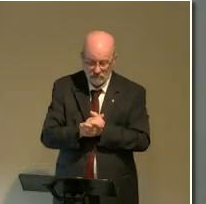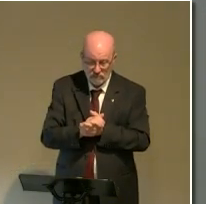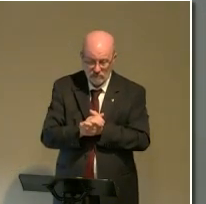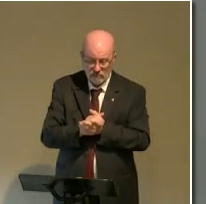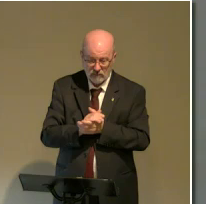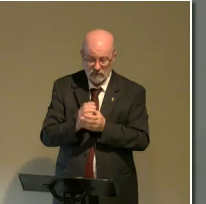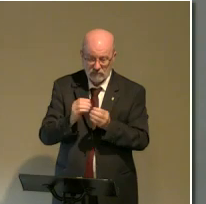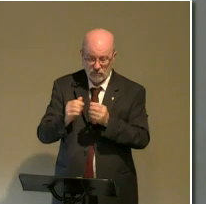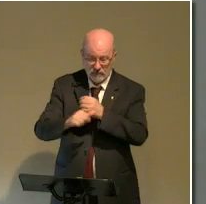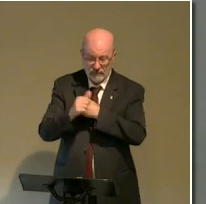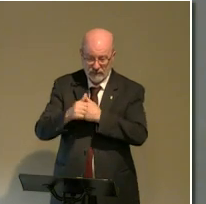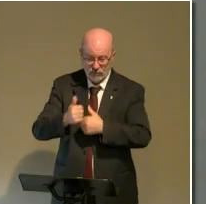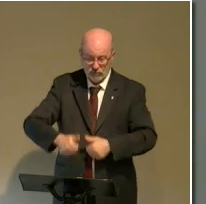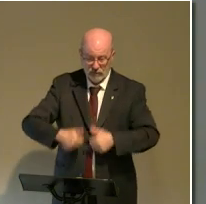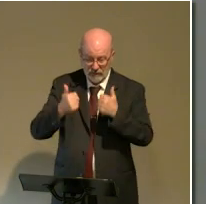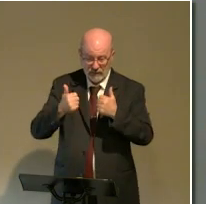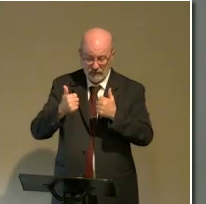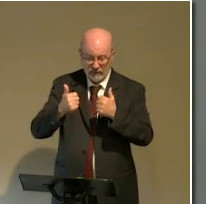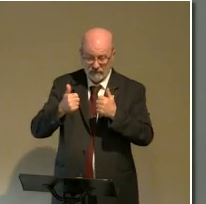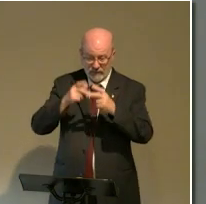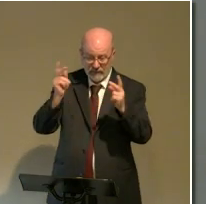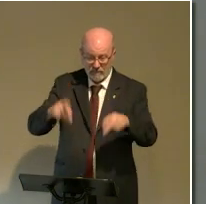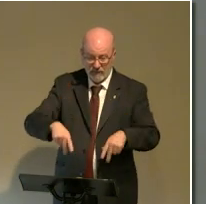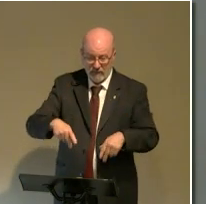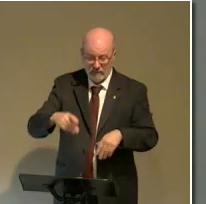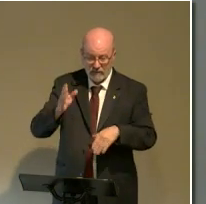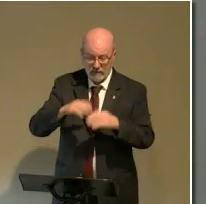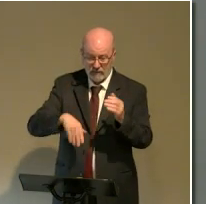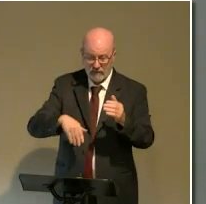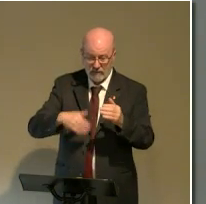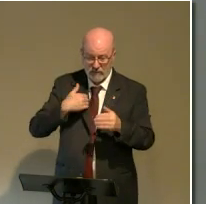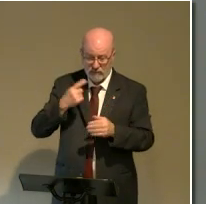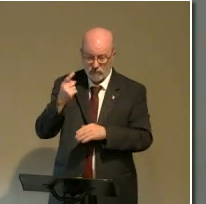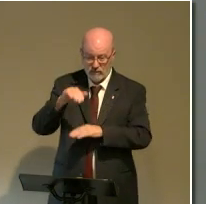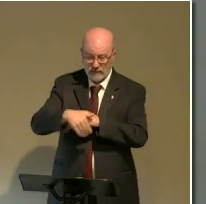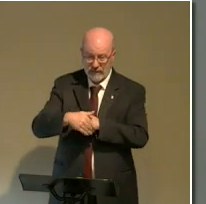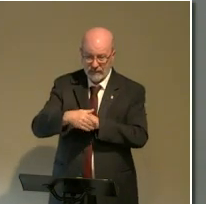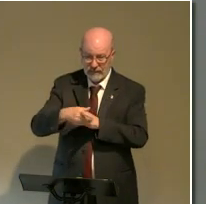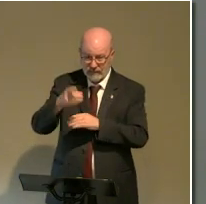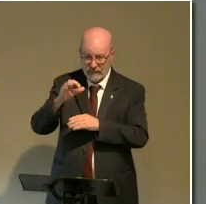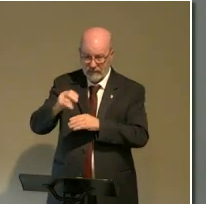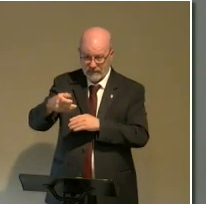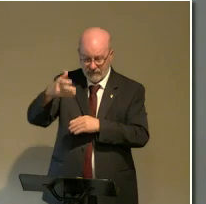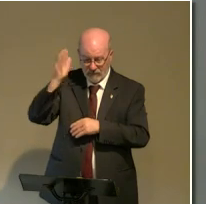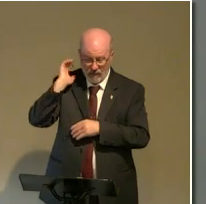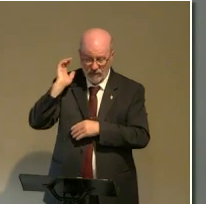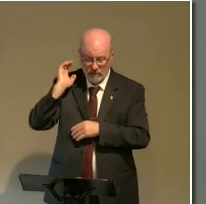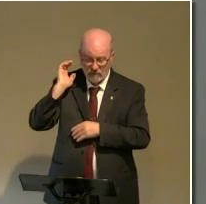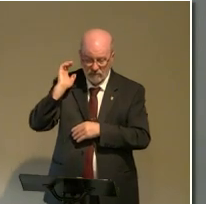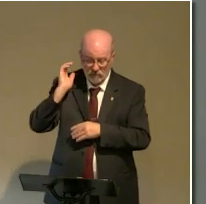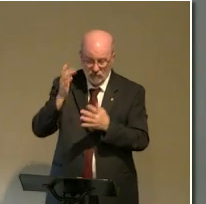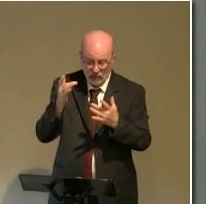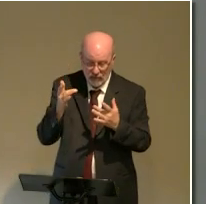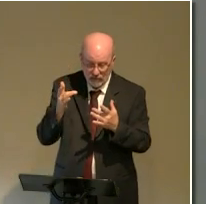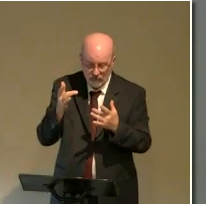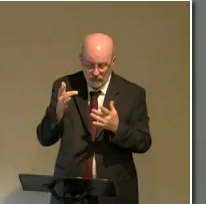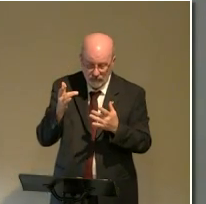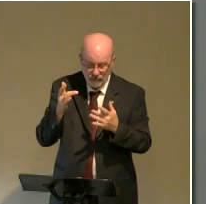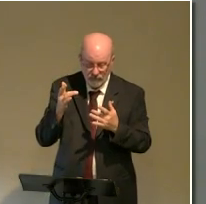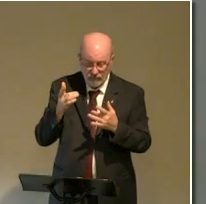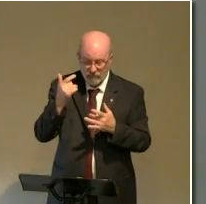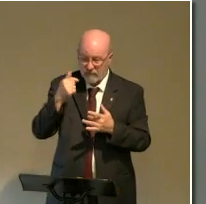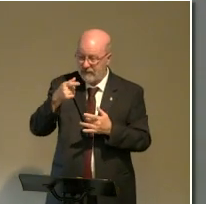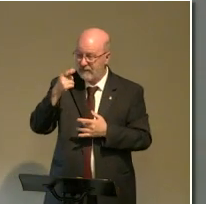It was more dangerous to live in the palace than it was to spend one night in the den of lions. Why?